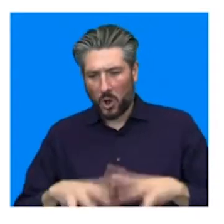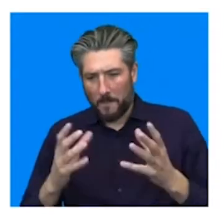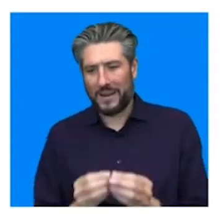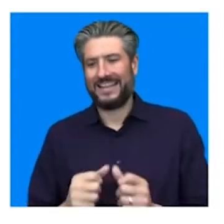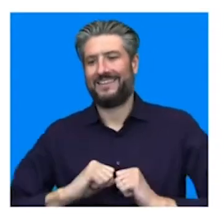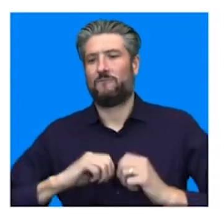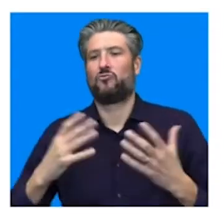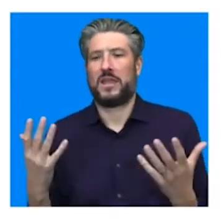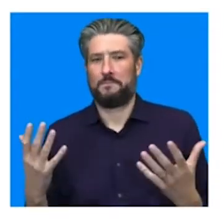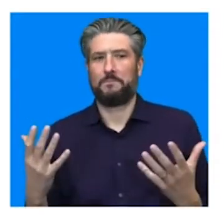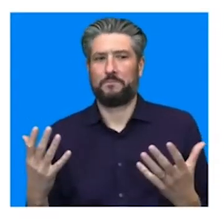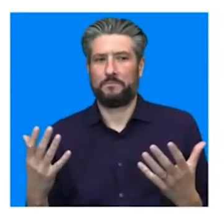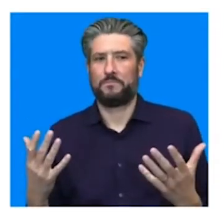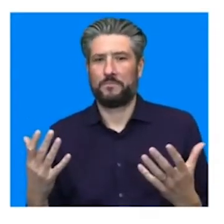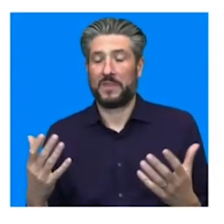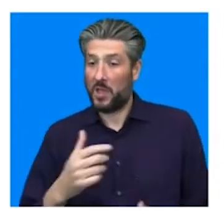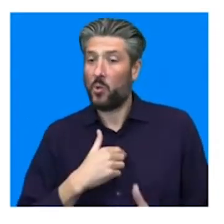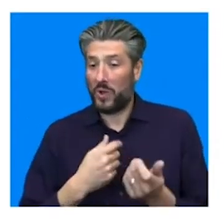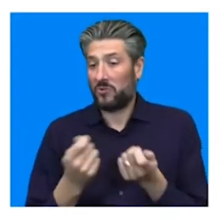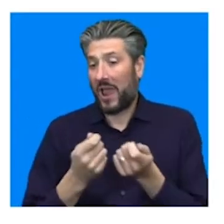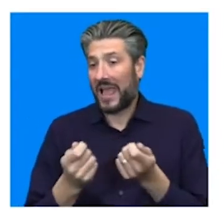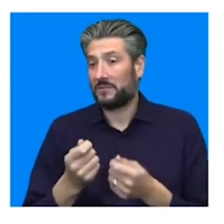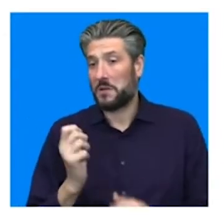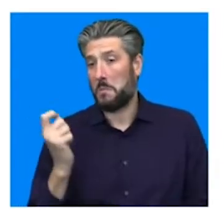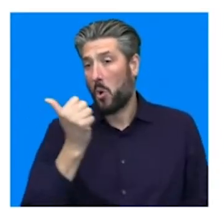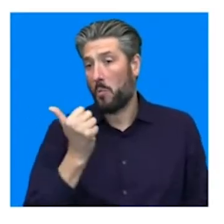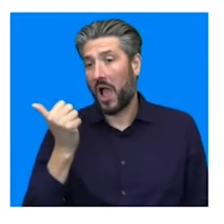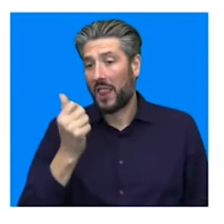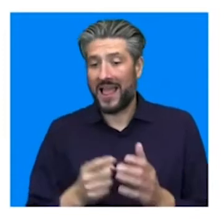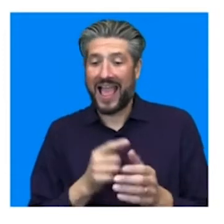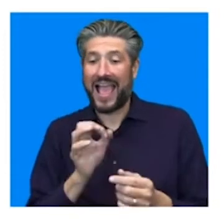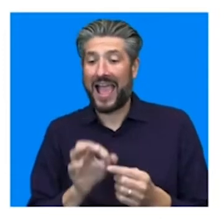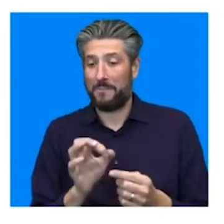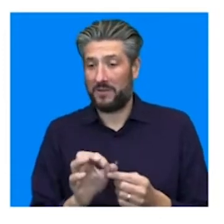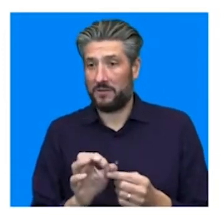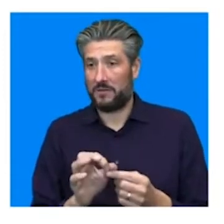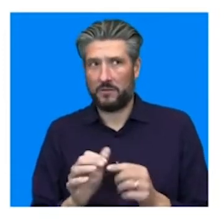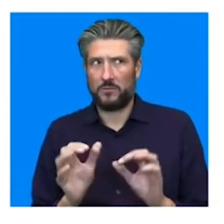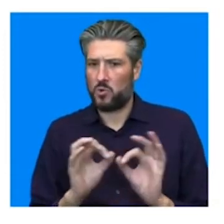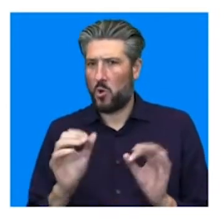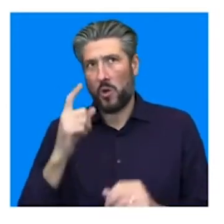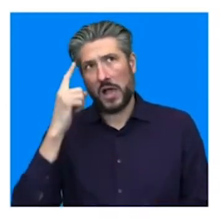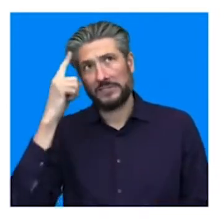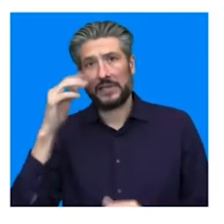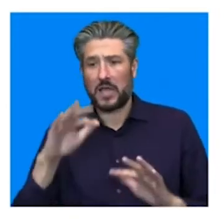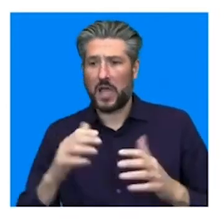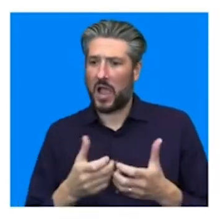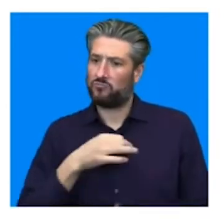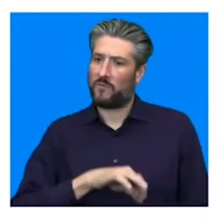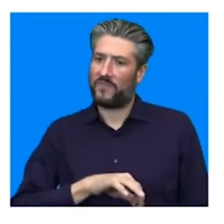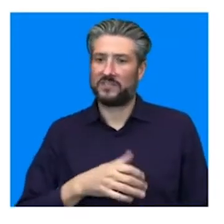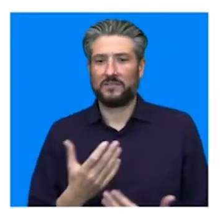without having any idea how you're going to make money is not the easiest thing in the world, because when you talk to an investor, they'll probably ask you, so how's this